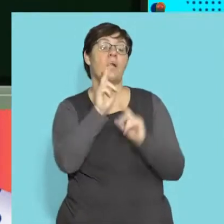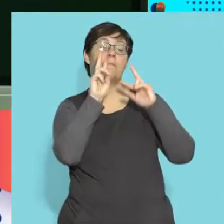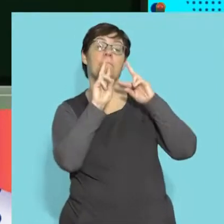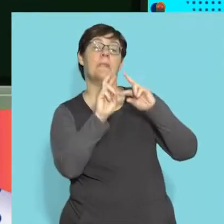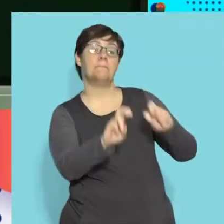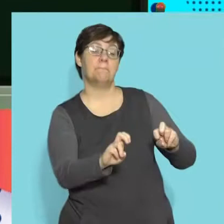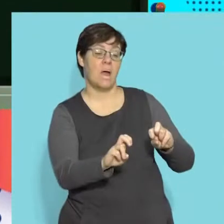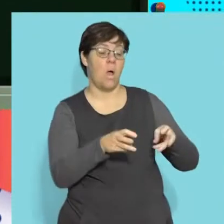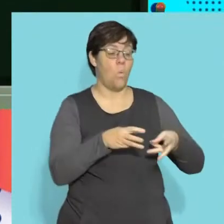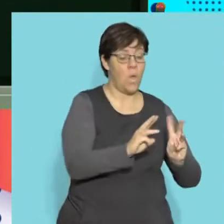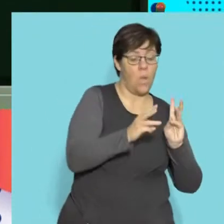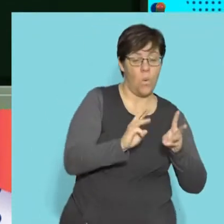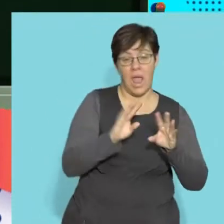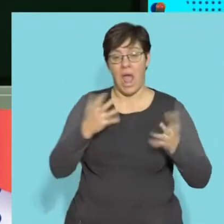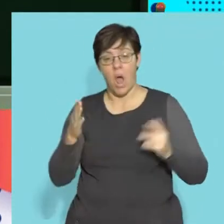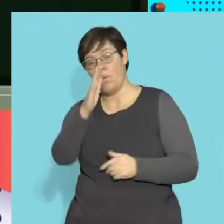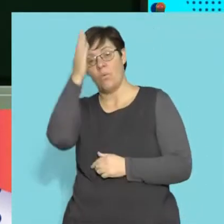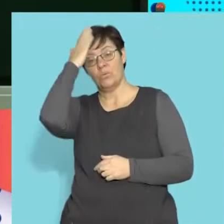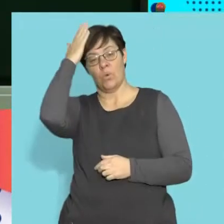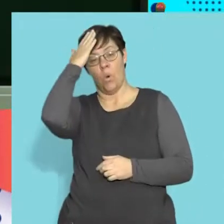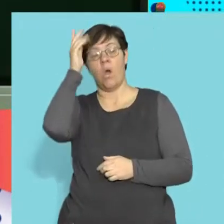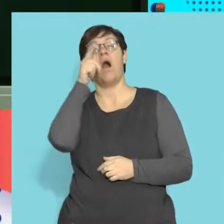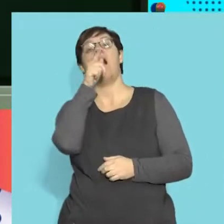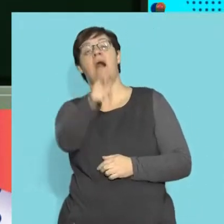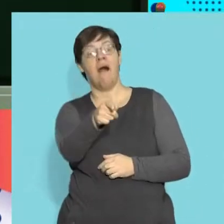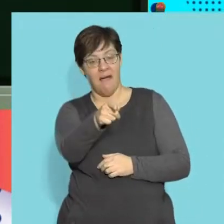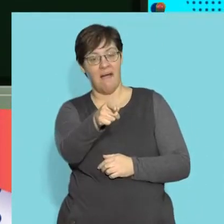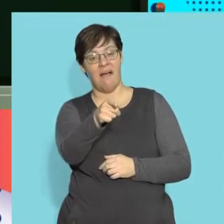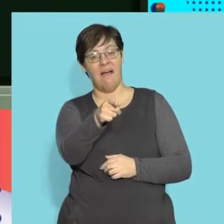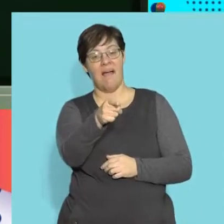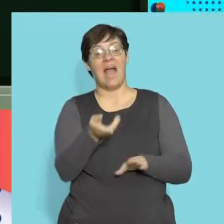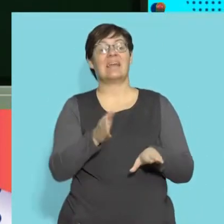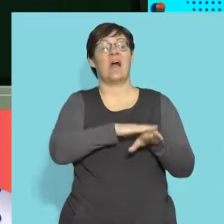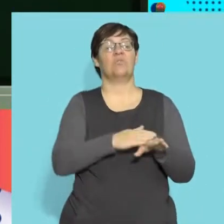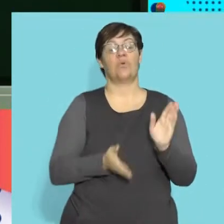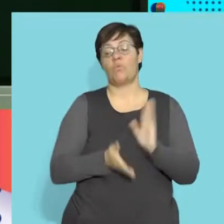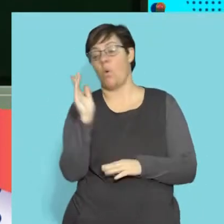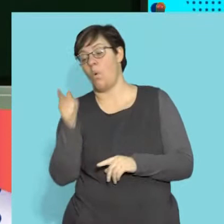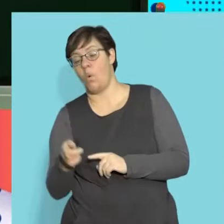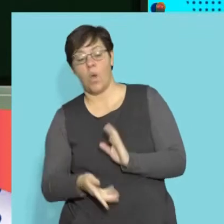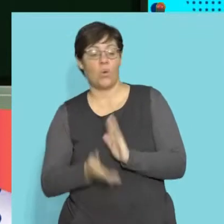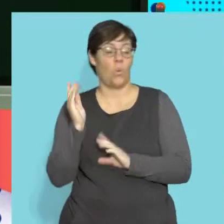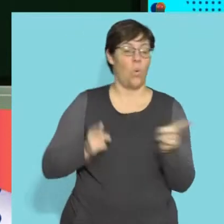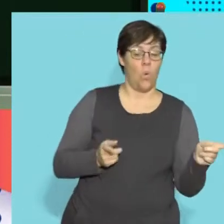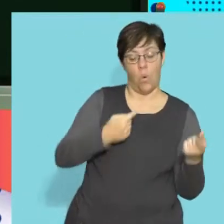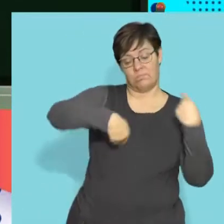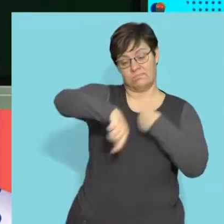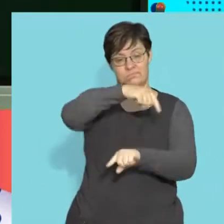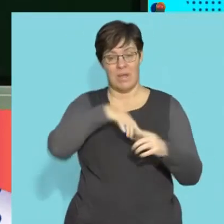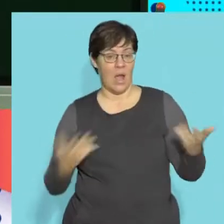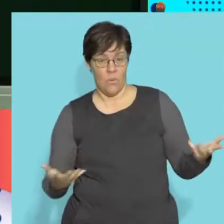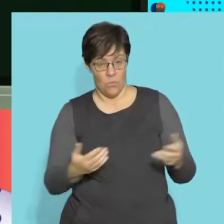be investigating different ways to be able to predict what will happen when we place a current